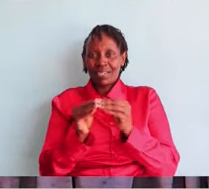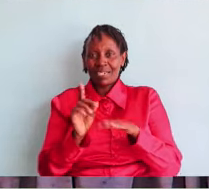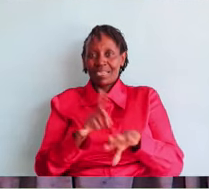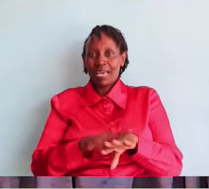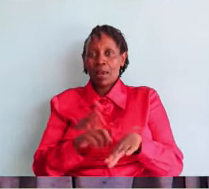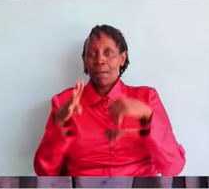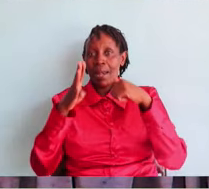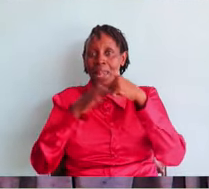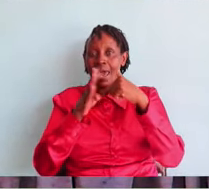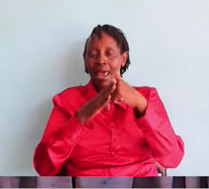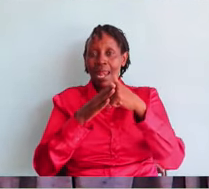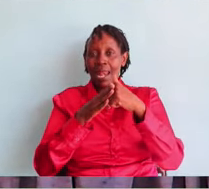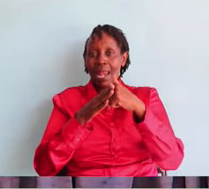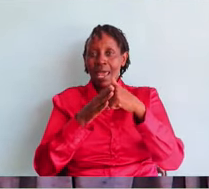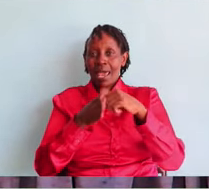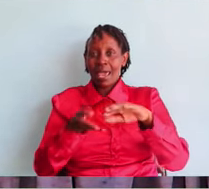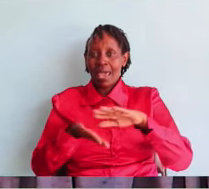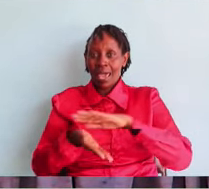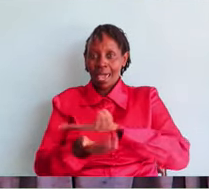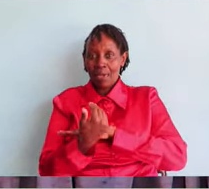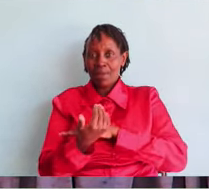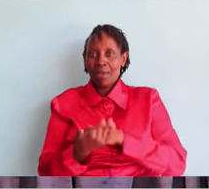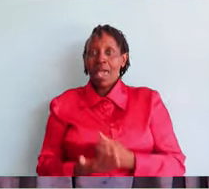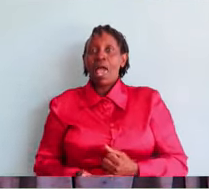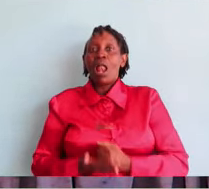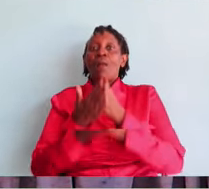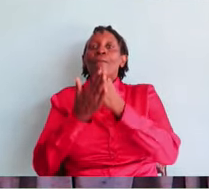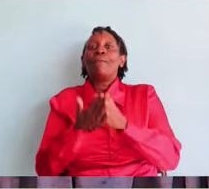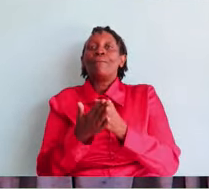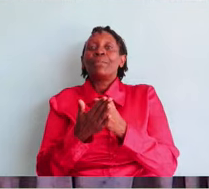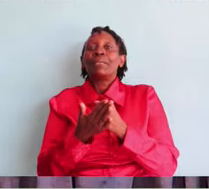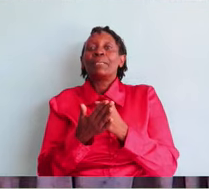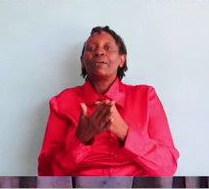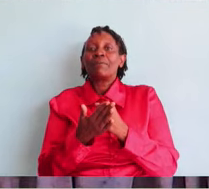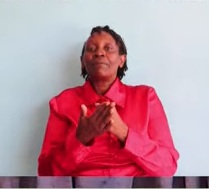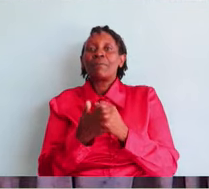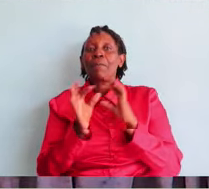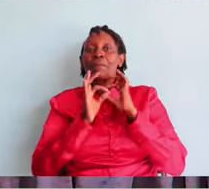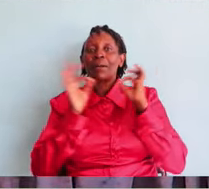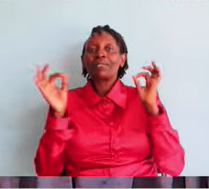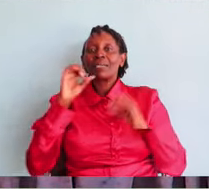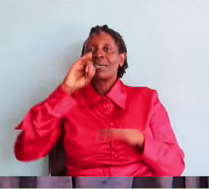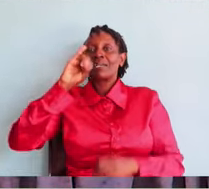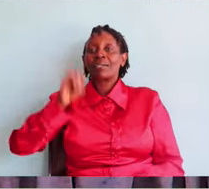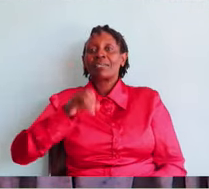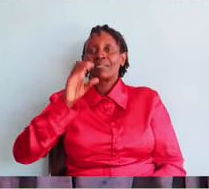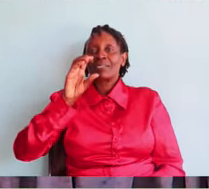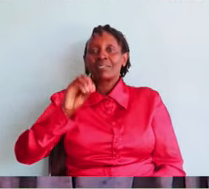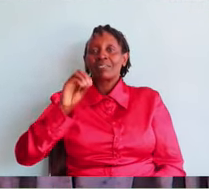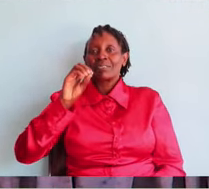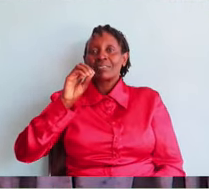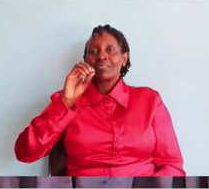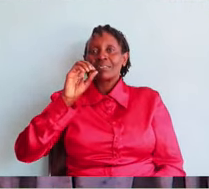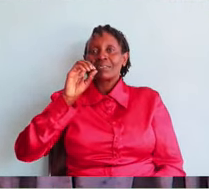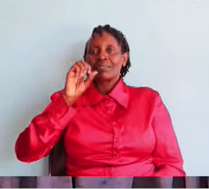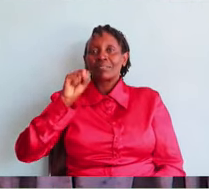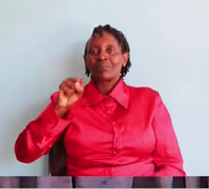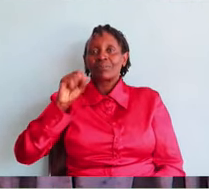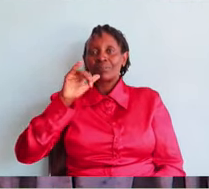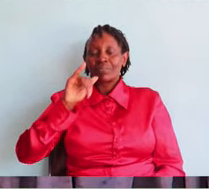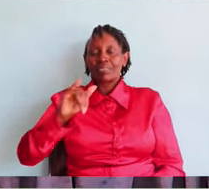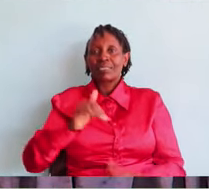a.m. So we were helping Pastor Jose, Sonny, before they got